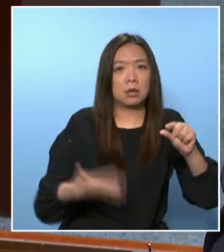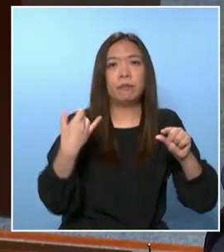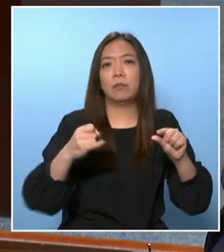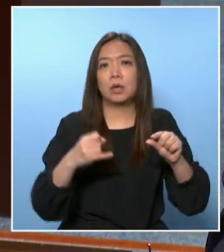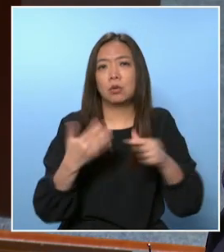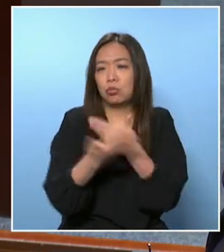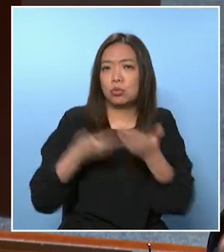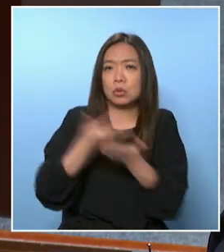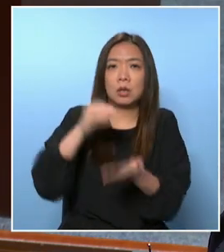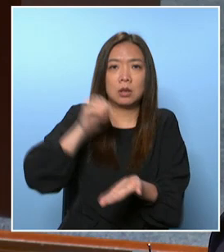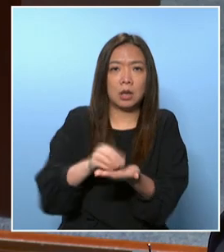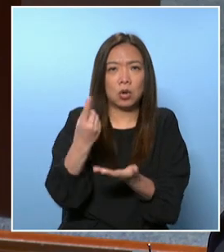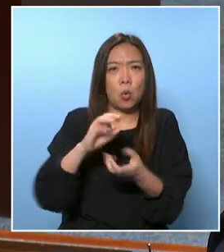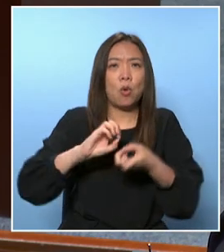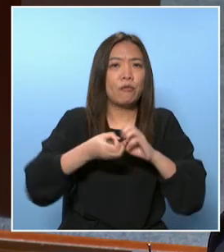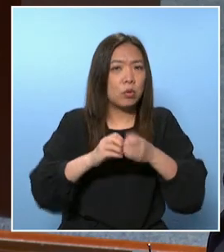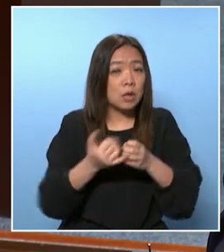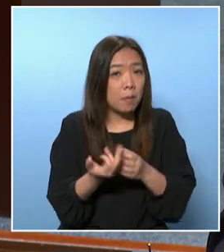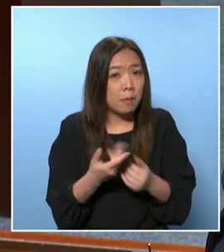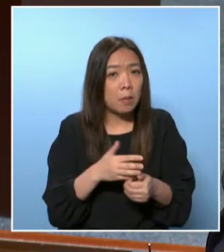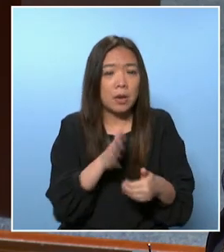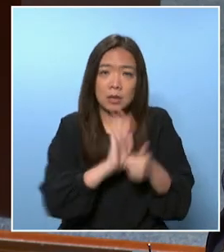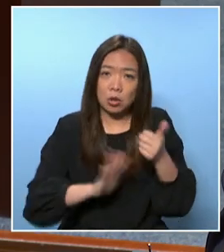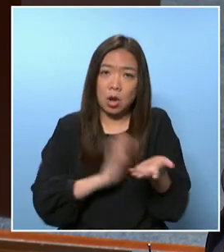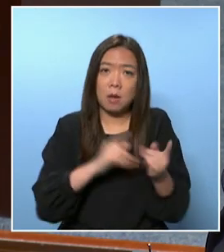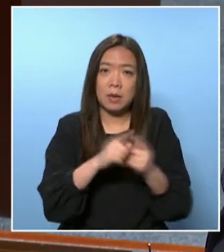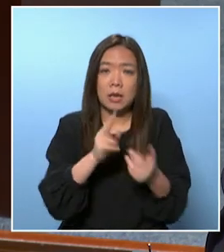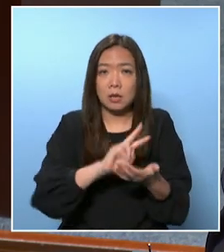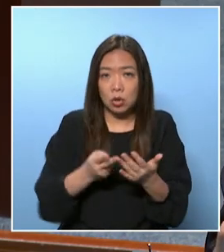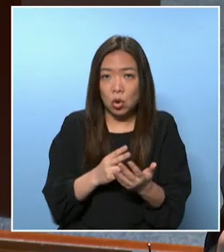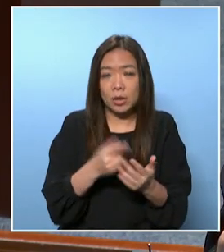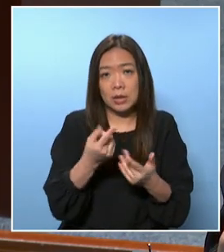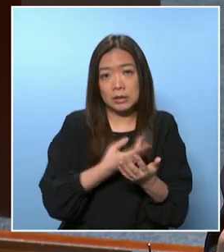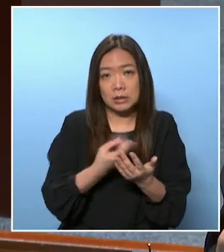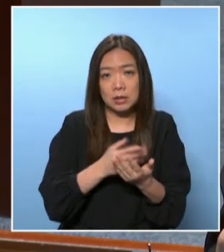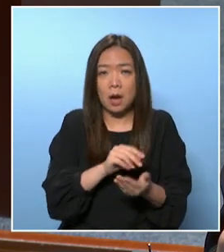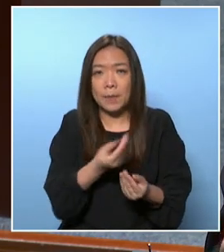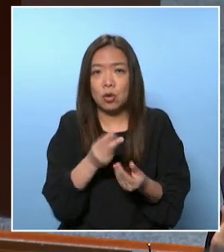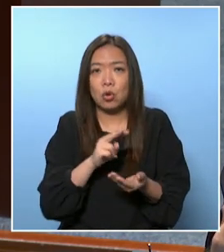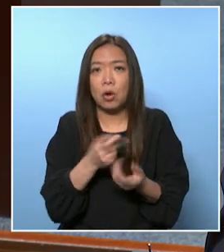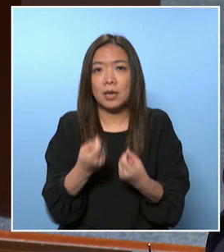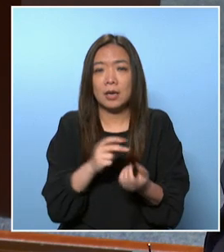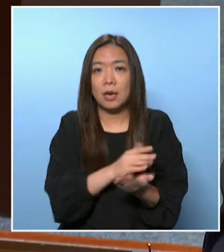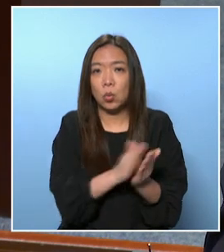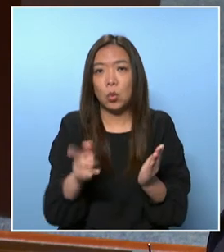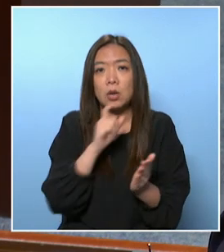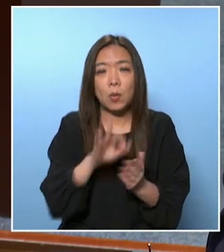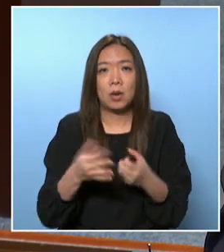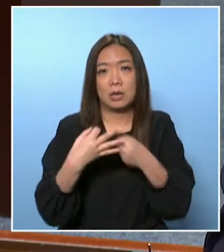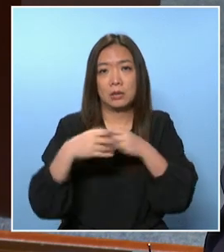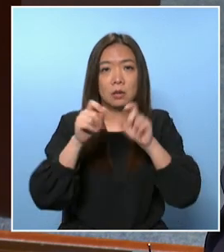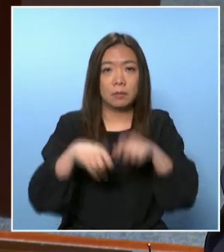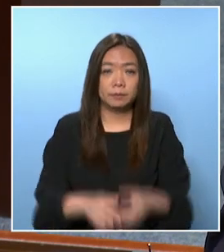intravenous injection. I want to have a catheter for urine passage. Is